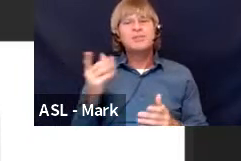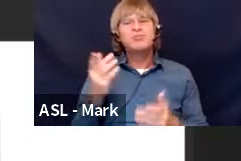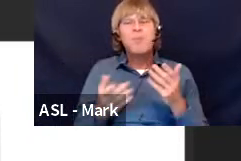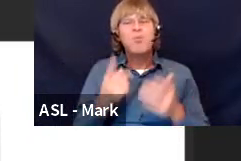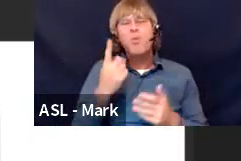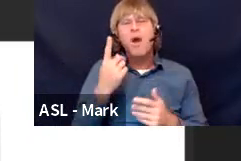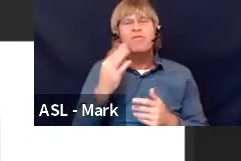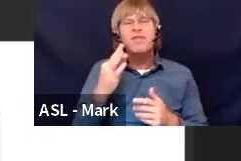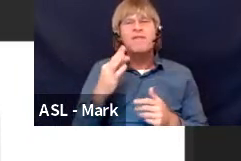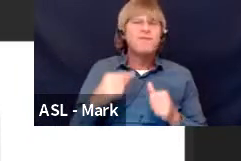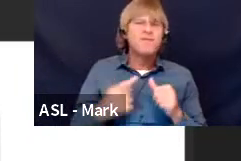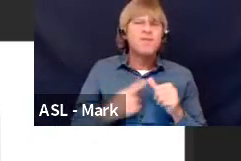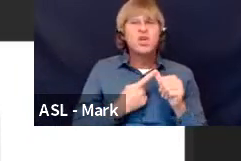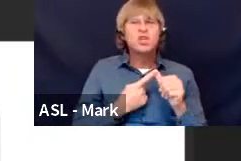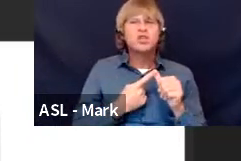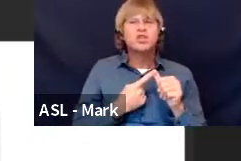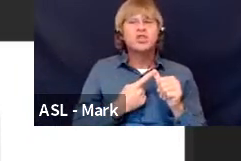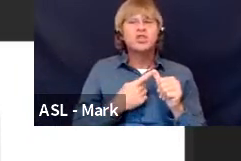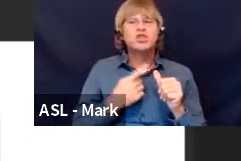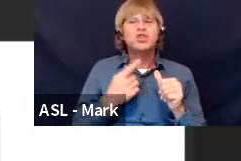of the first